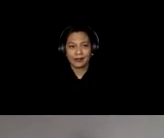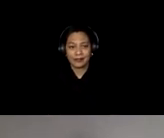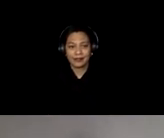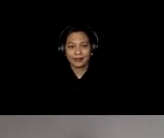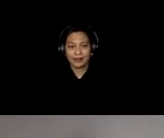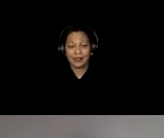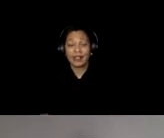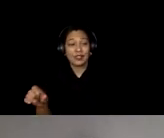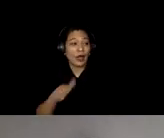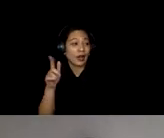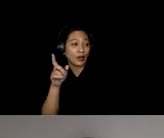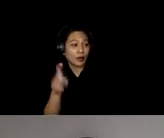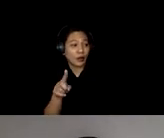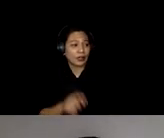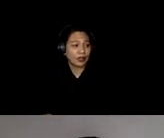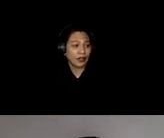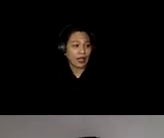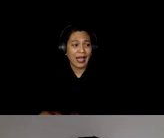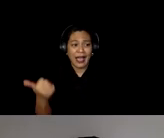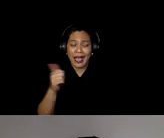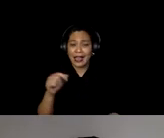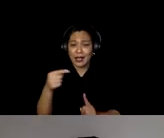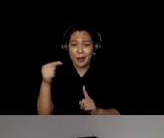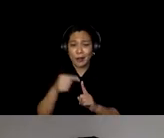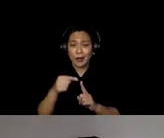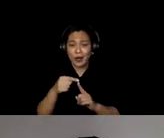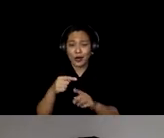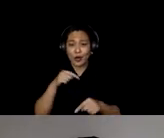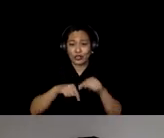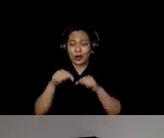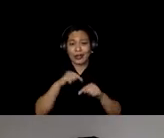another good question. Is there any point in retroactively implementing SEO techniques to older posts?